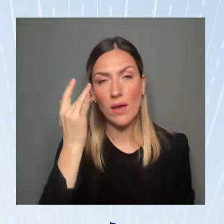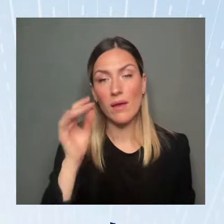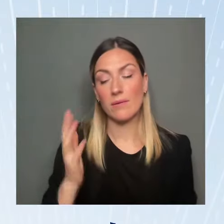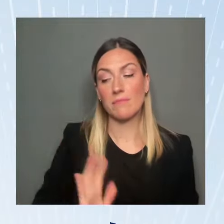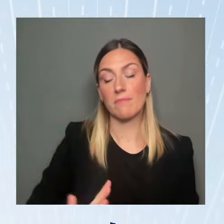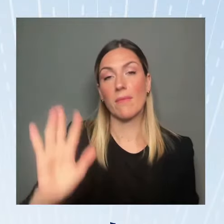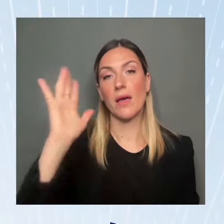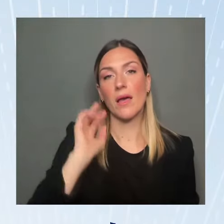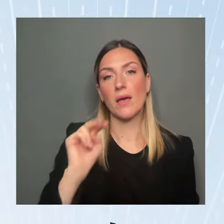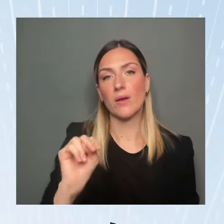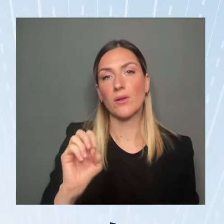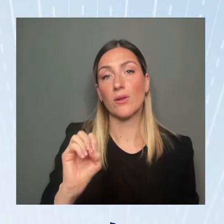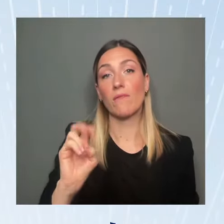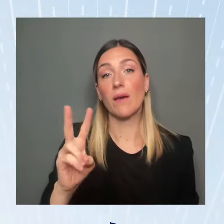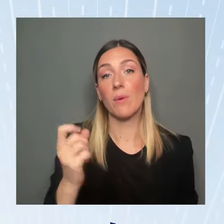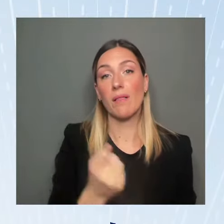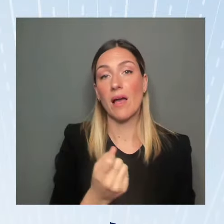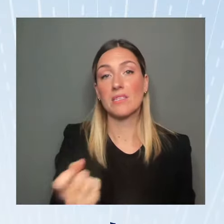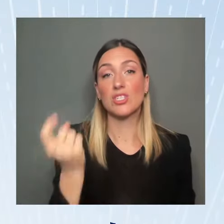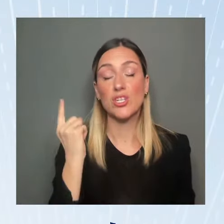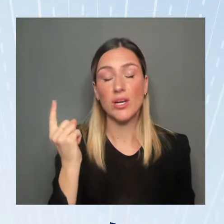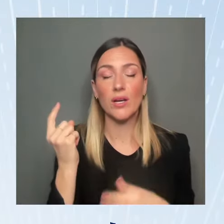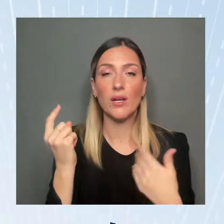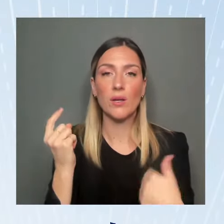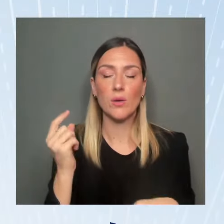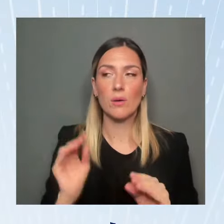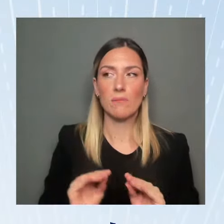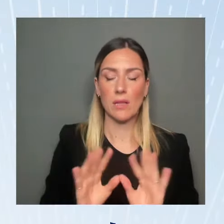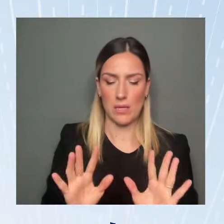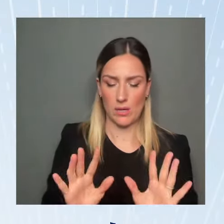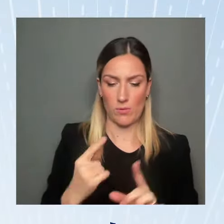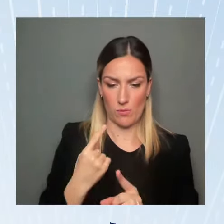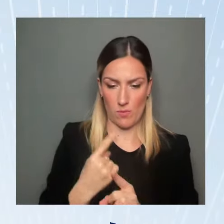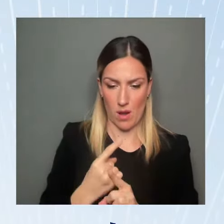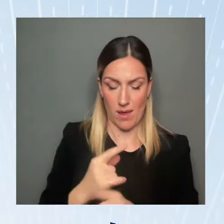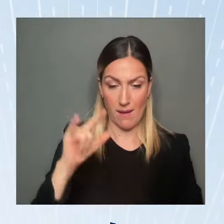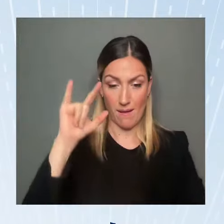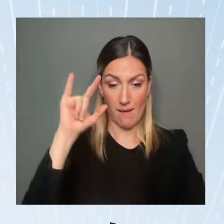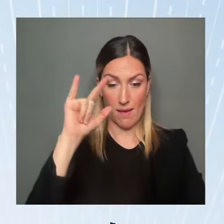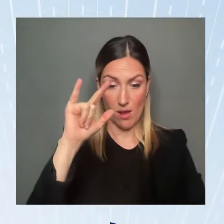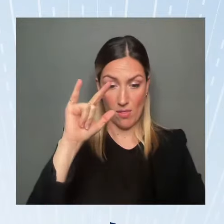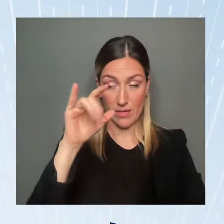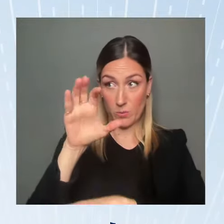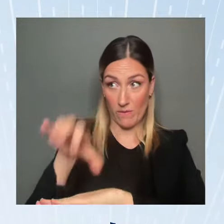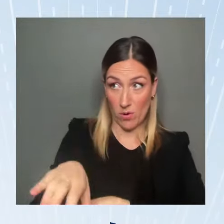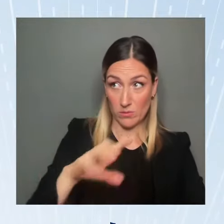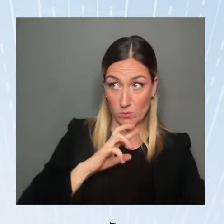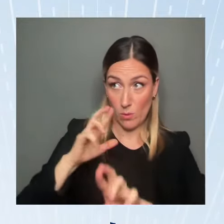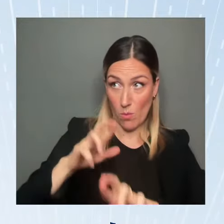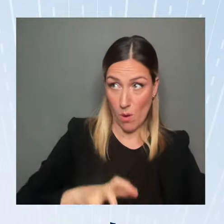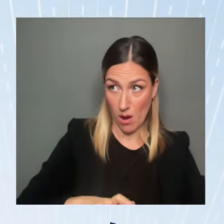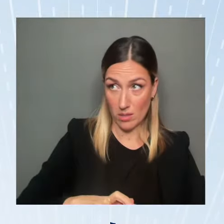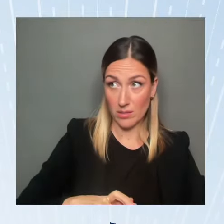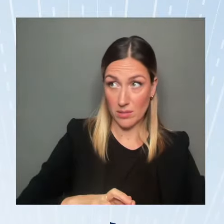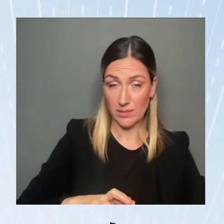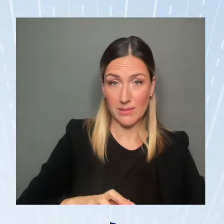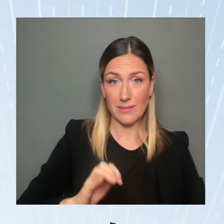of last year, November 2023, let me just make sure I get this right. The airlines, because we forced them to report it,